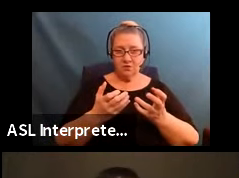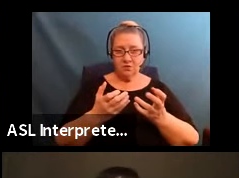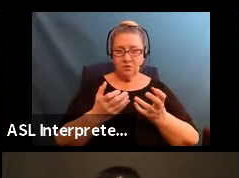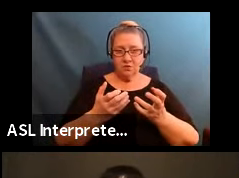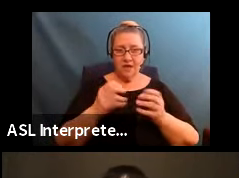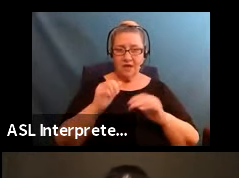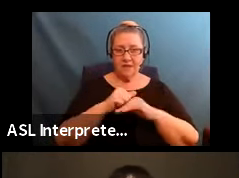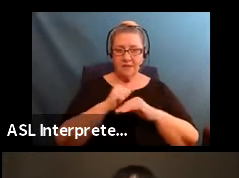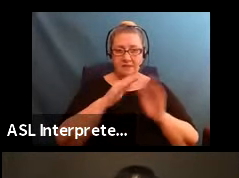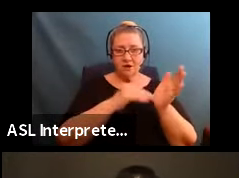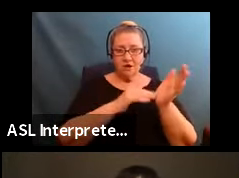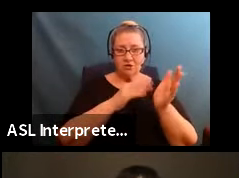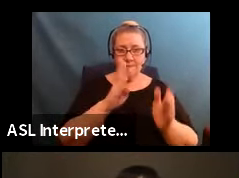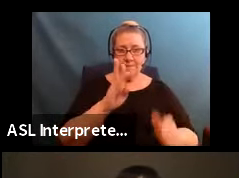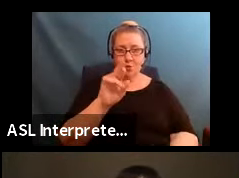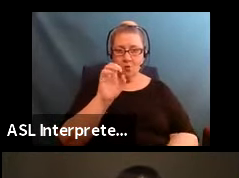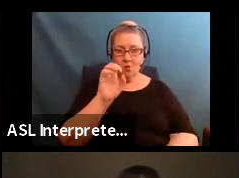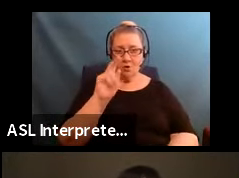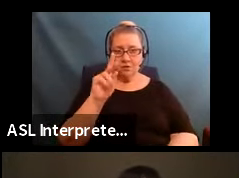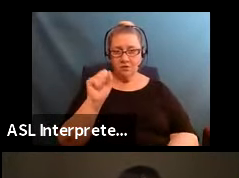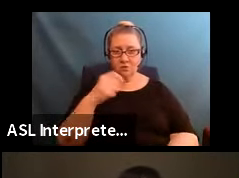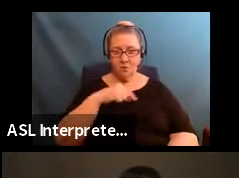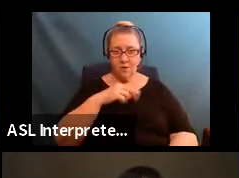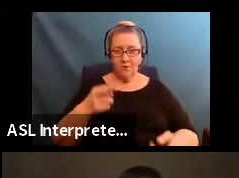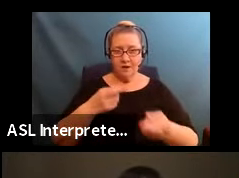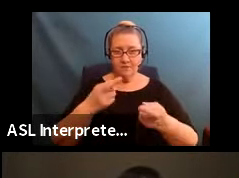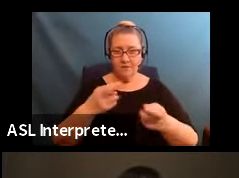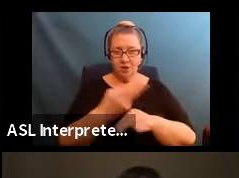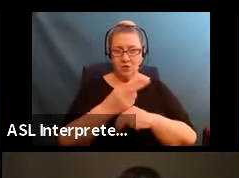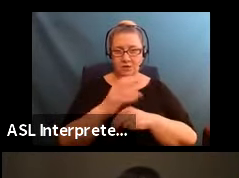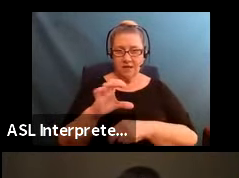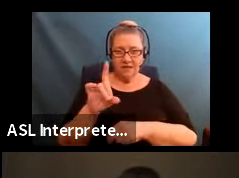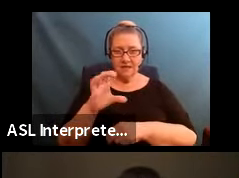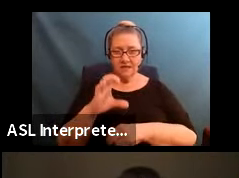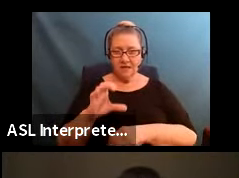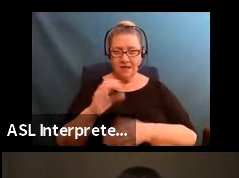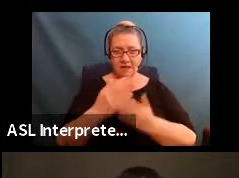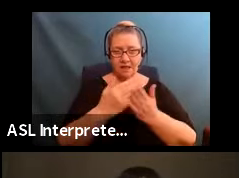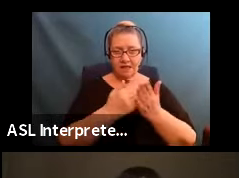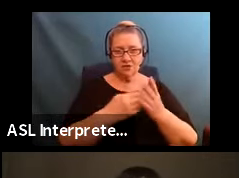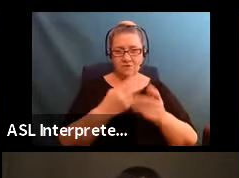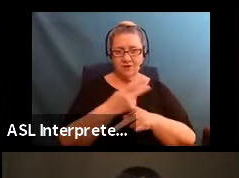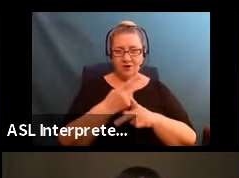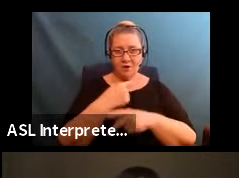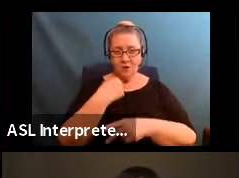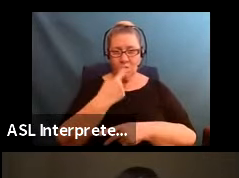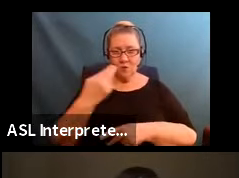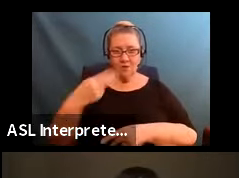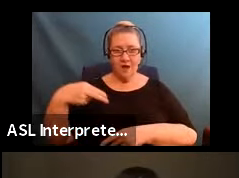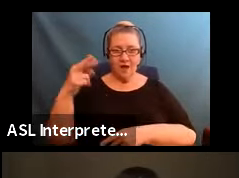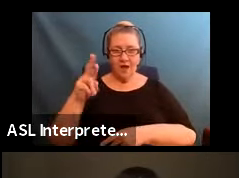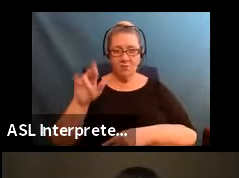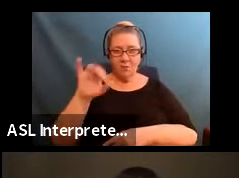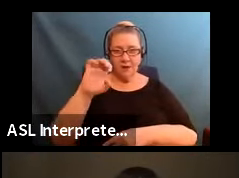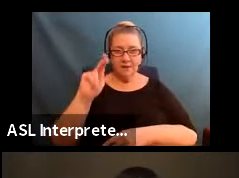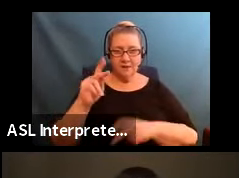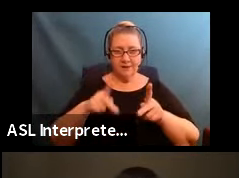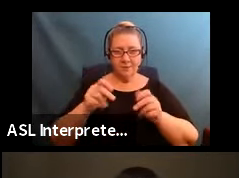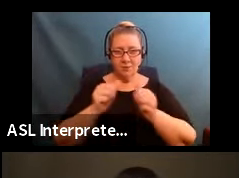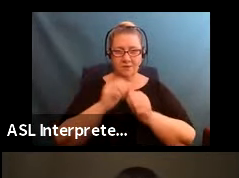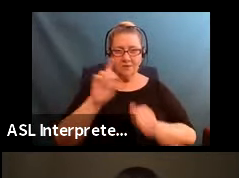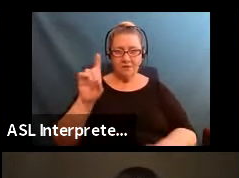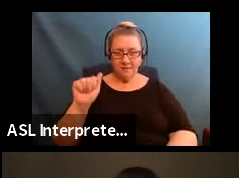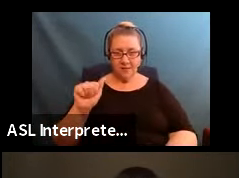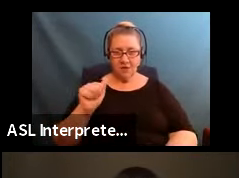we recommended that they use the CDC list to figure out who are the high-risk people with disabilities that should be